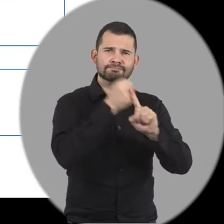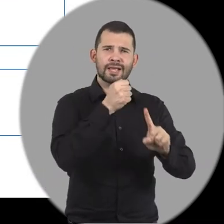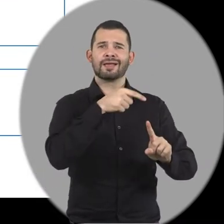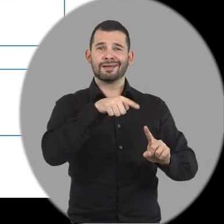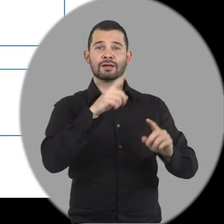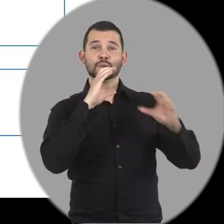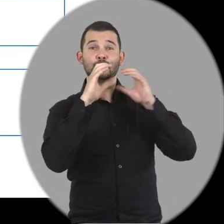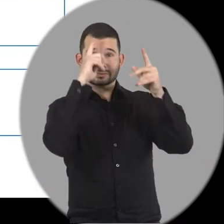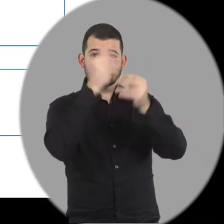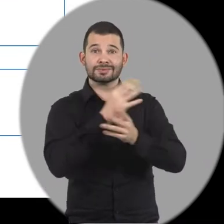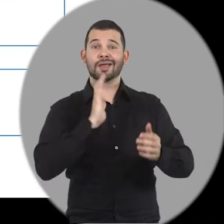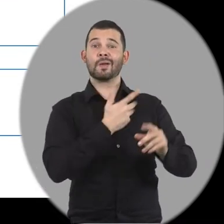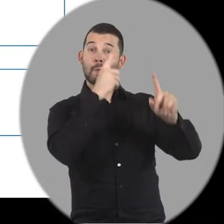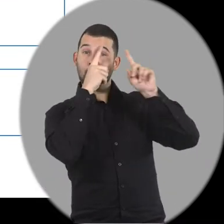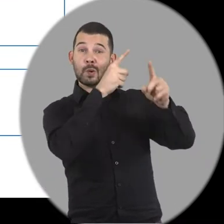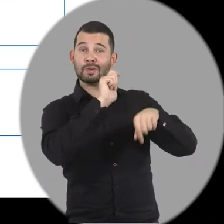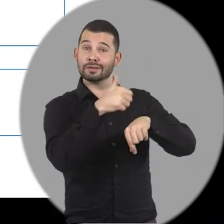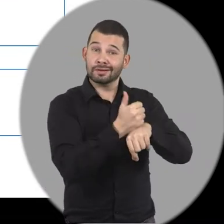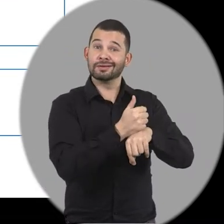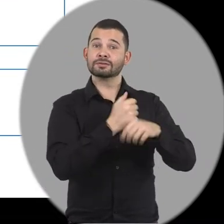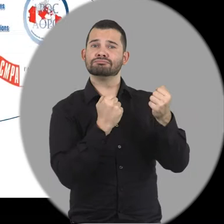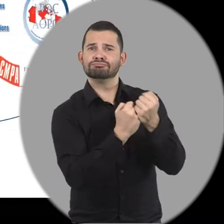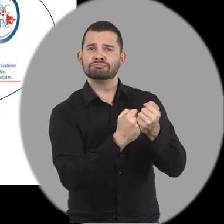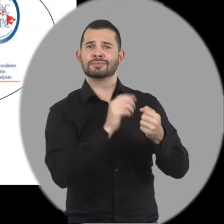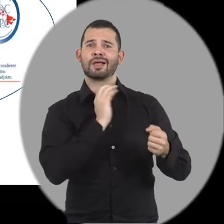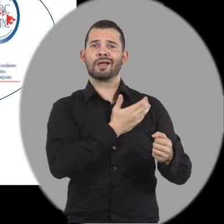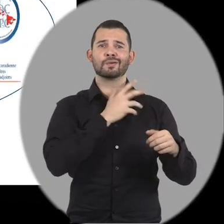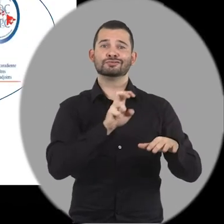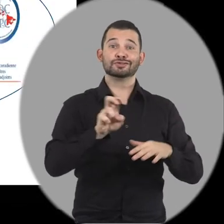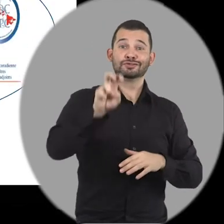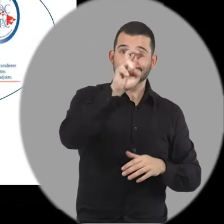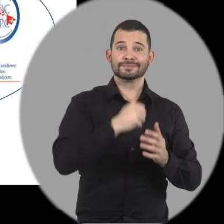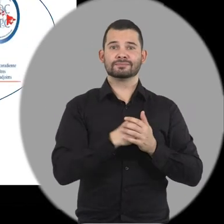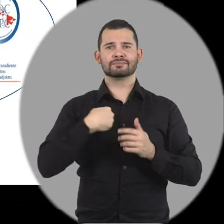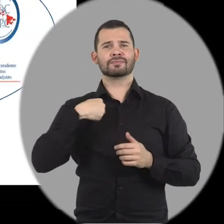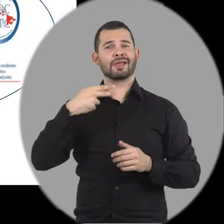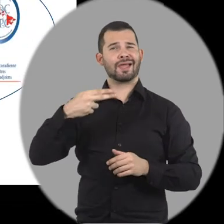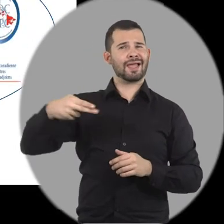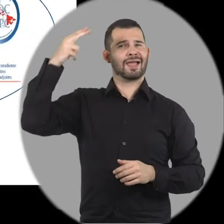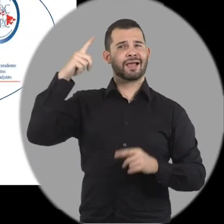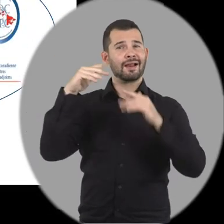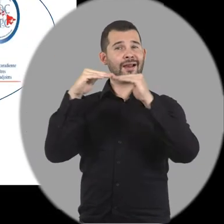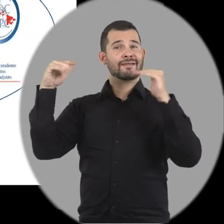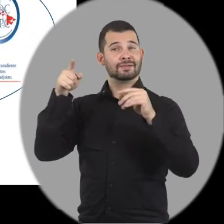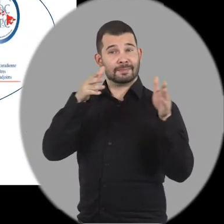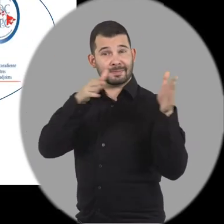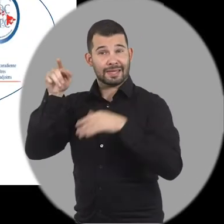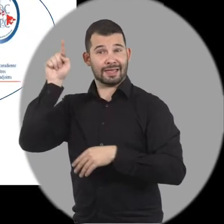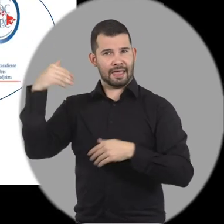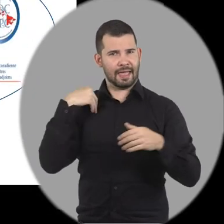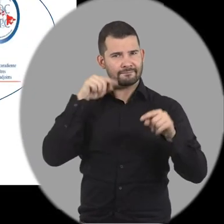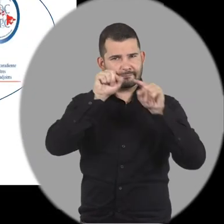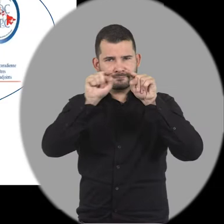and build relationships to support our evolution and journey. Our high-level plan includes three key streams that are really running